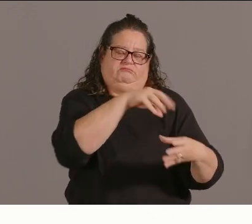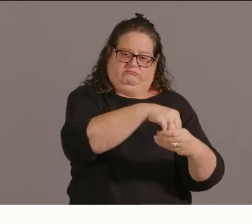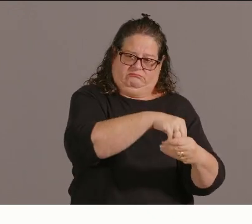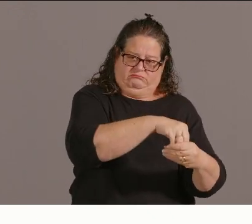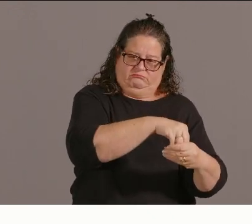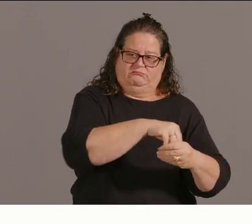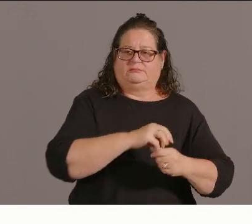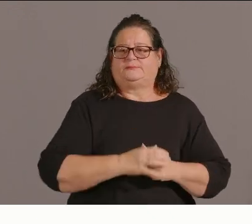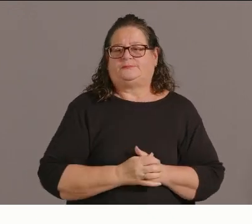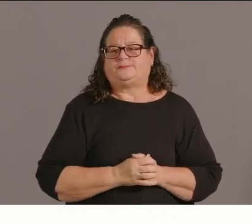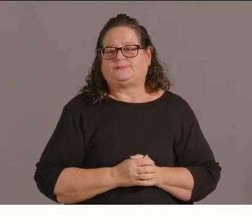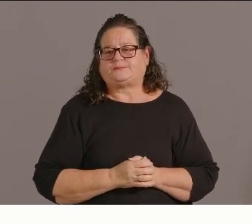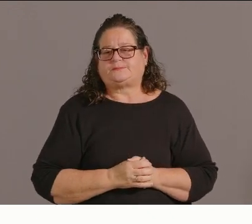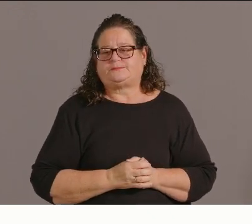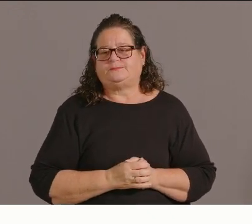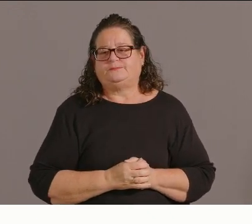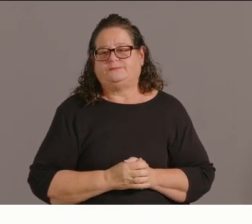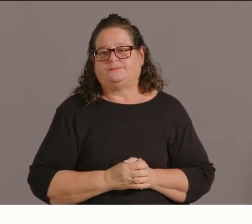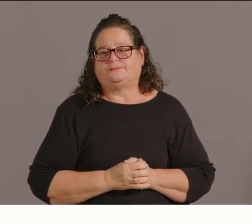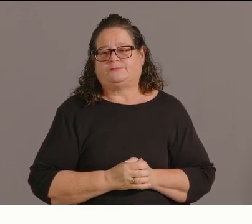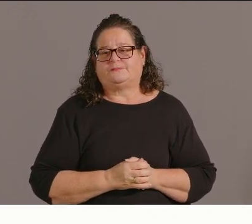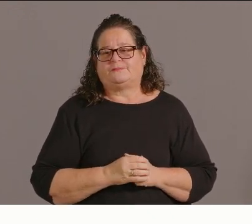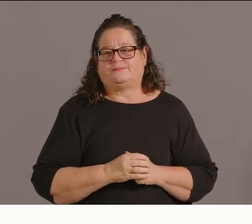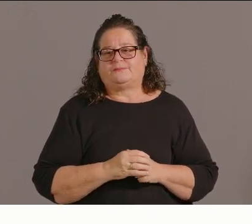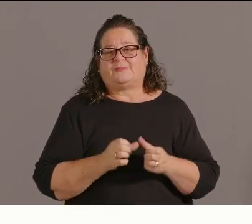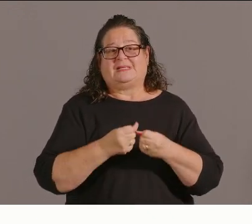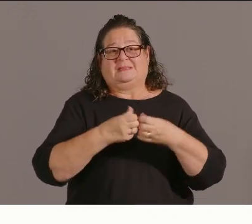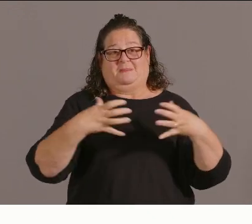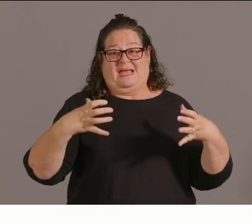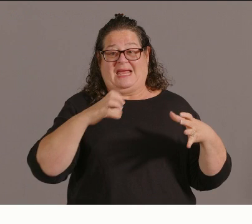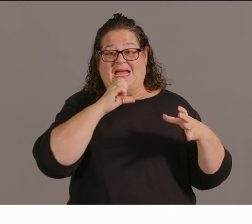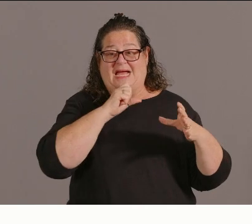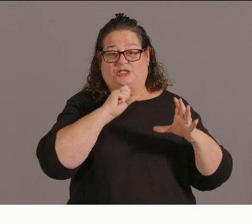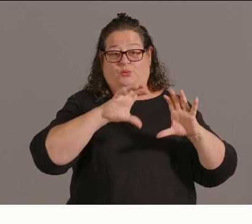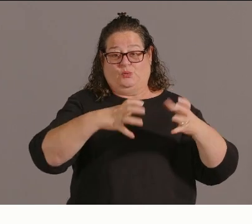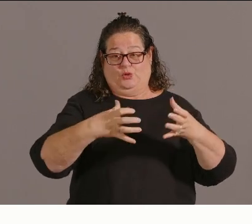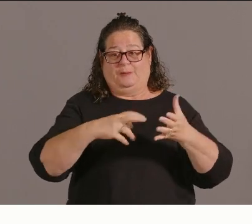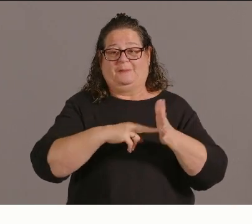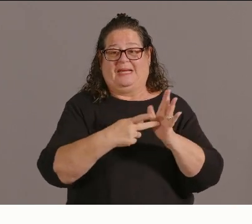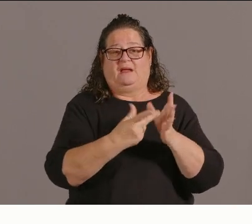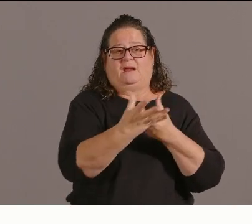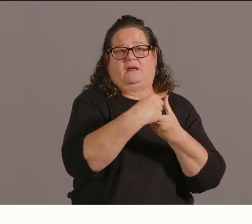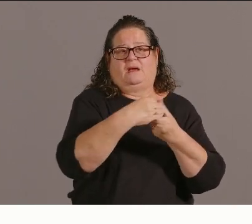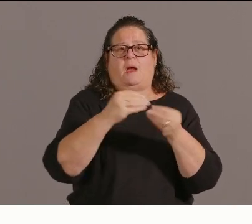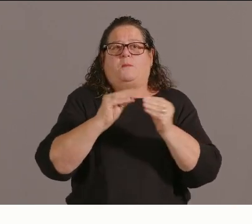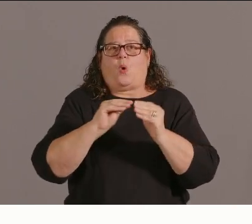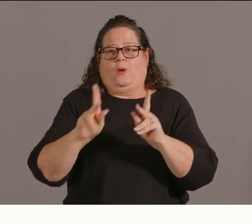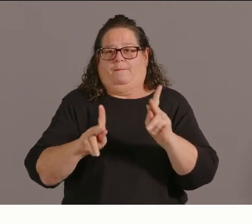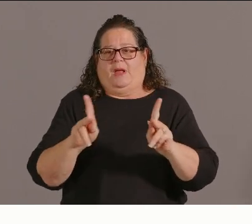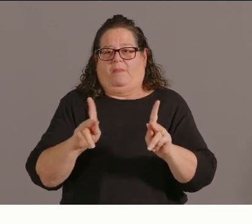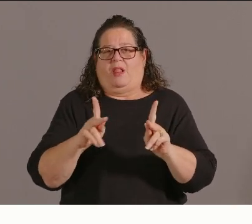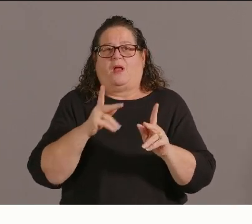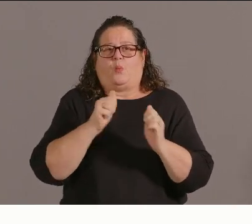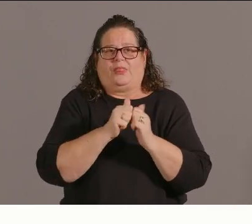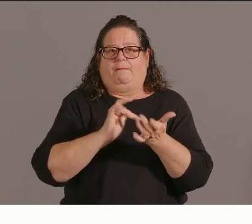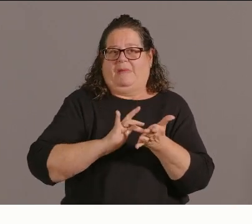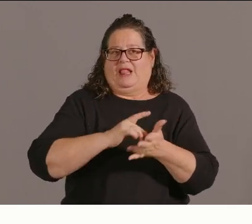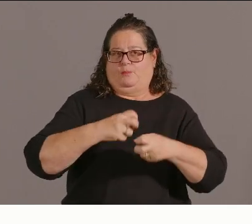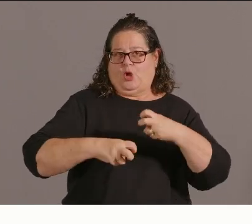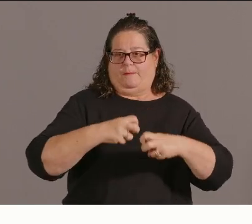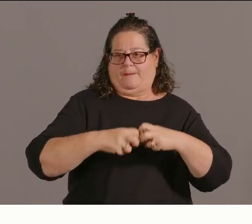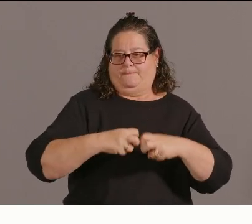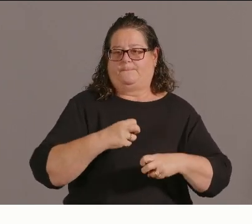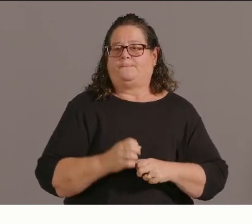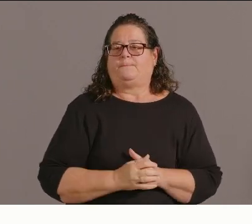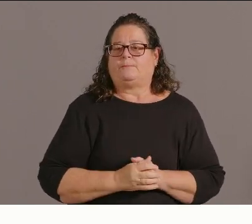add our groups. We anticipate that we will be on track to meet President Biden's goal of having